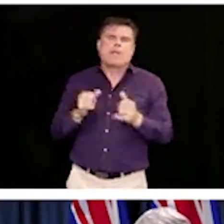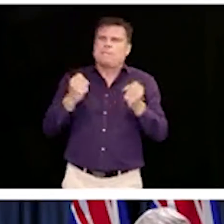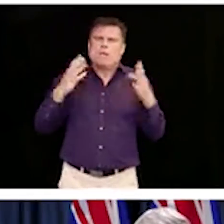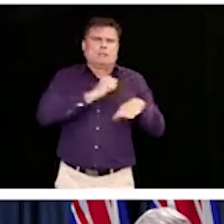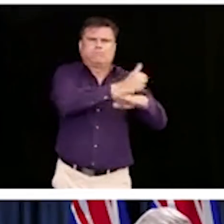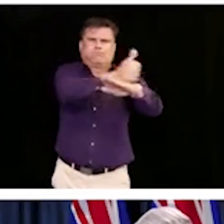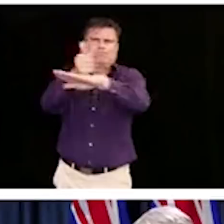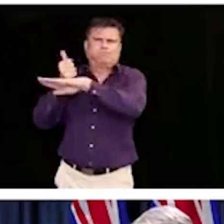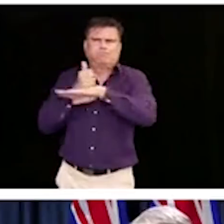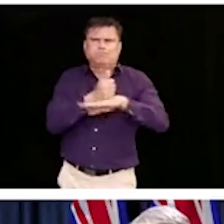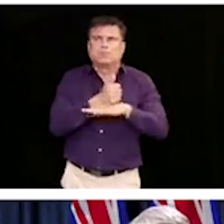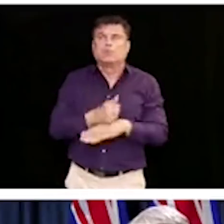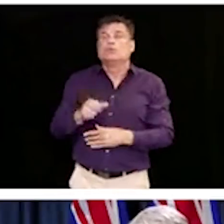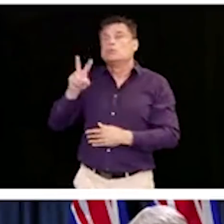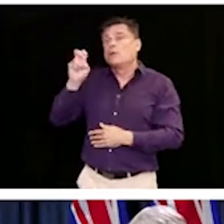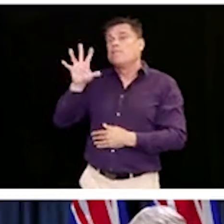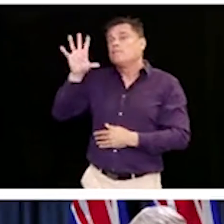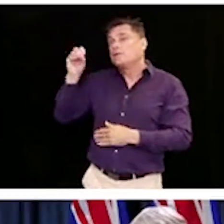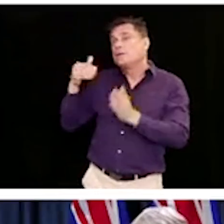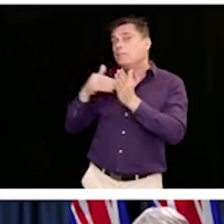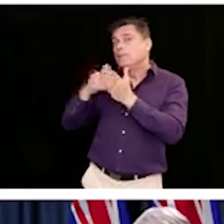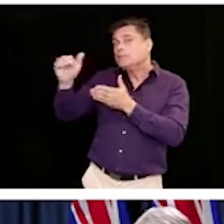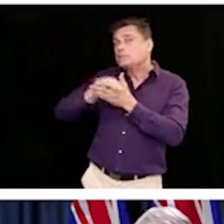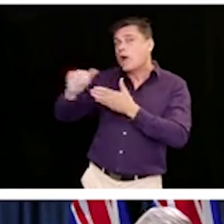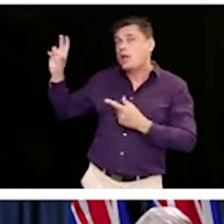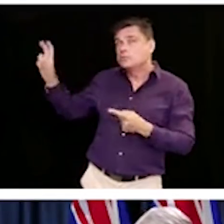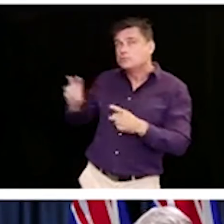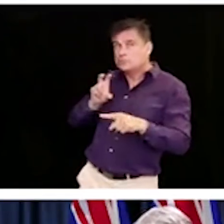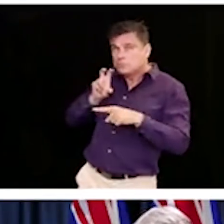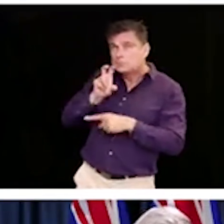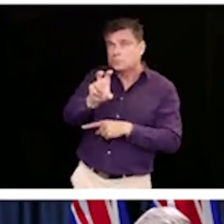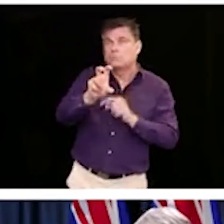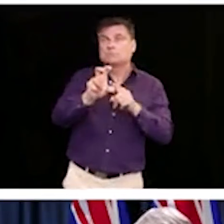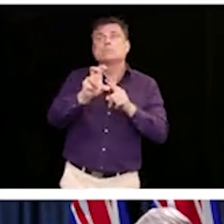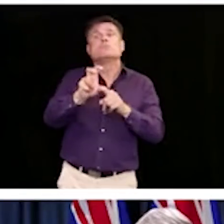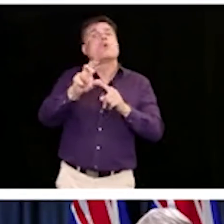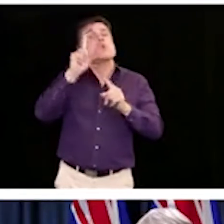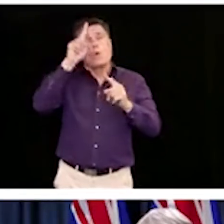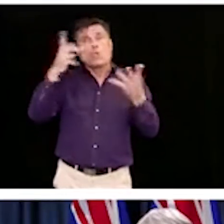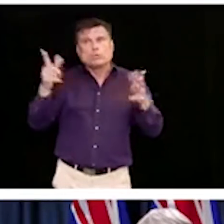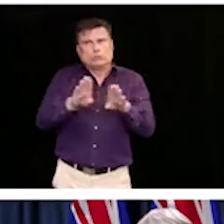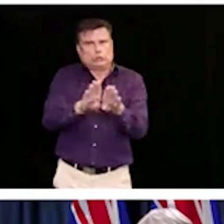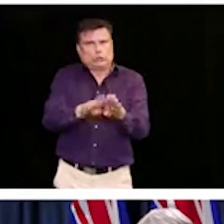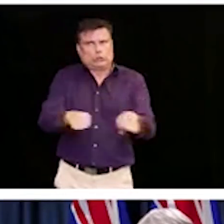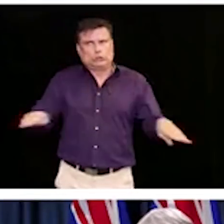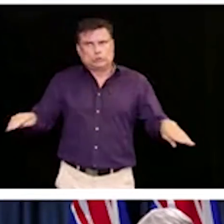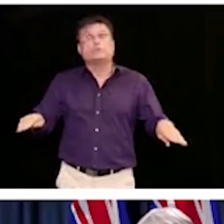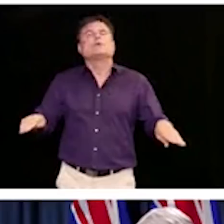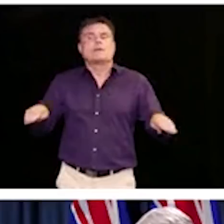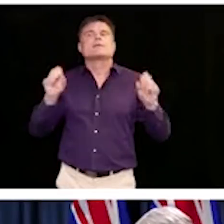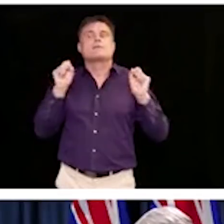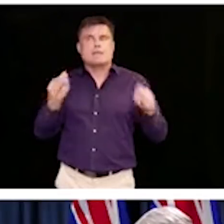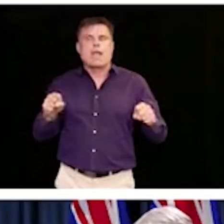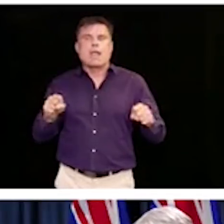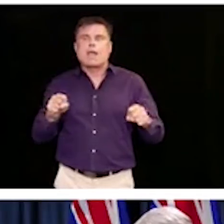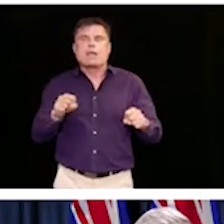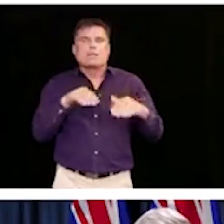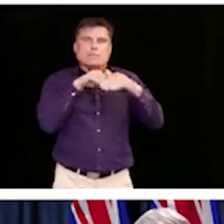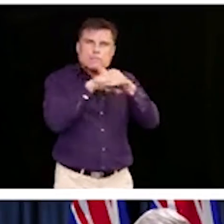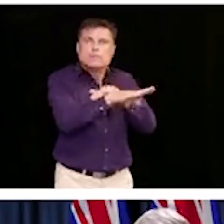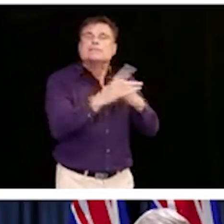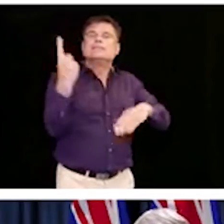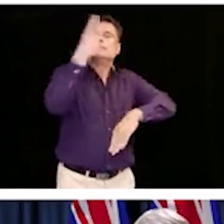supports. Over $250 million went to ensure that childcare spaces remained available to essential service workers